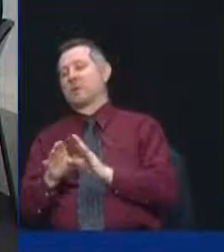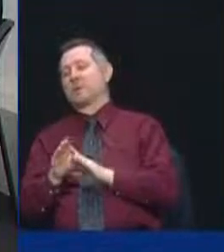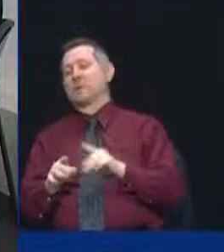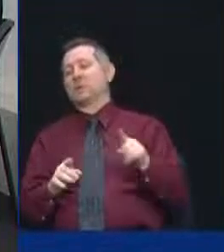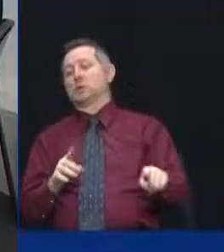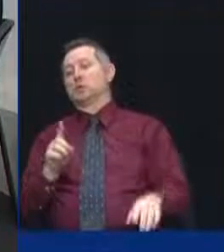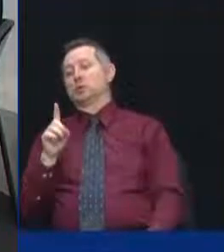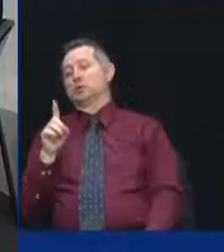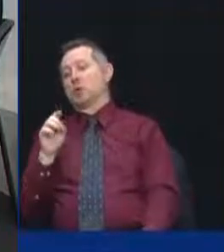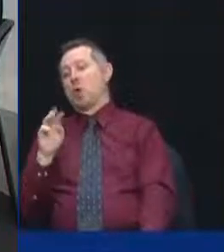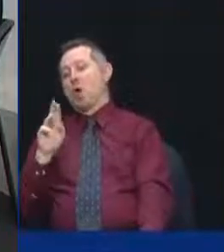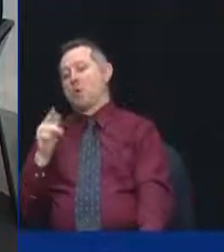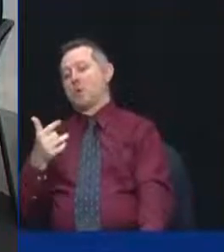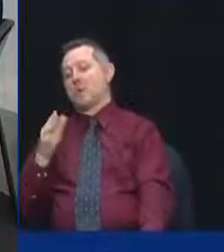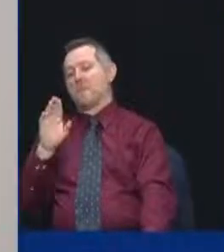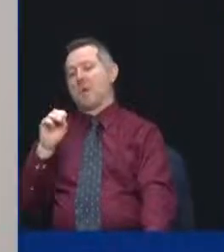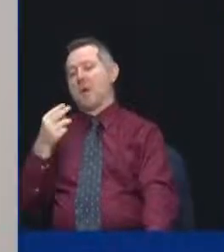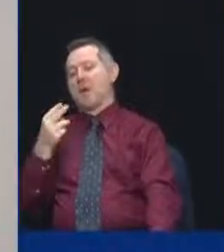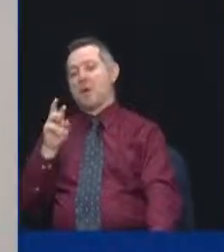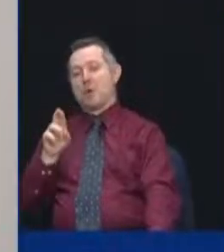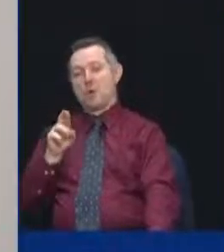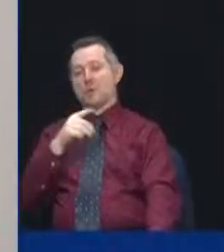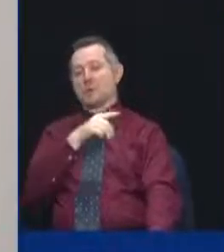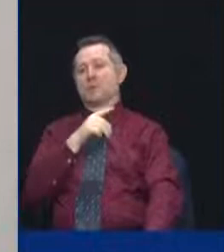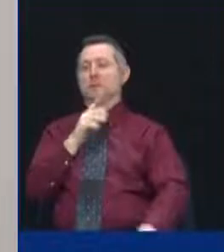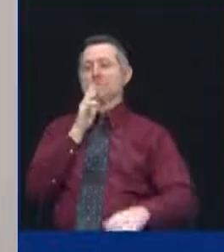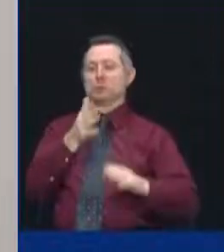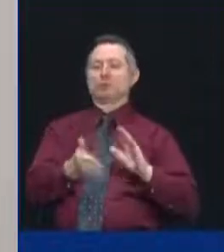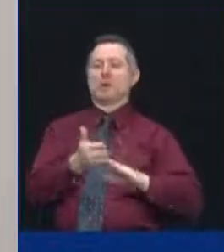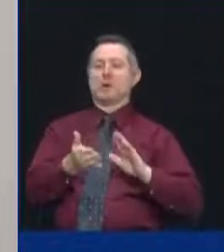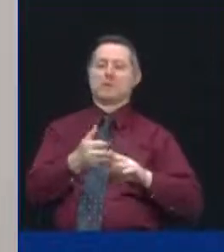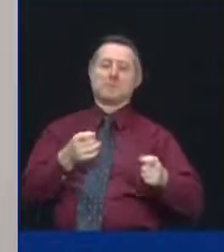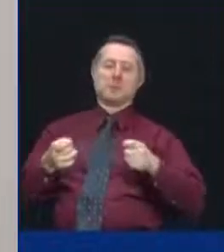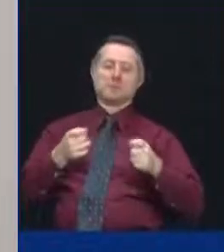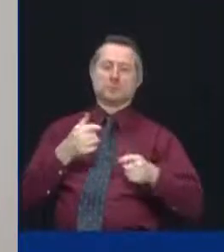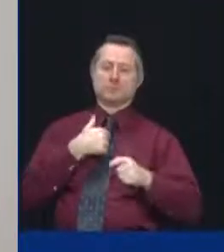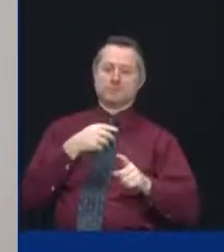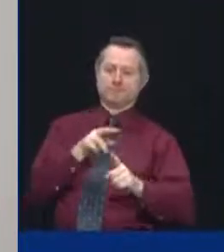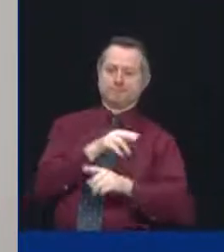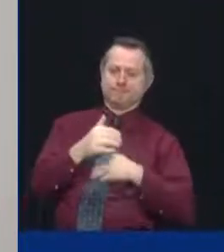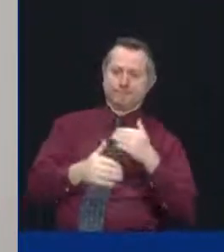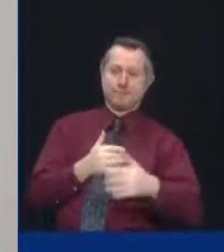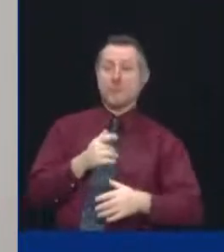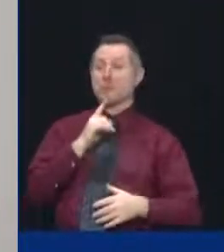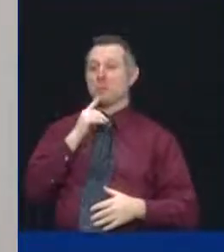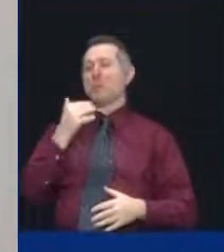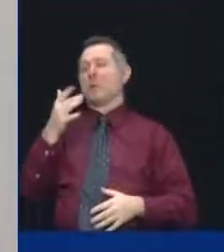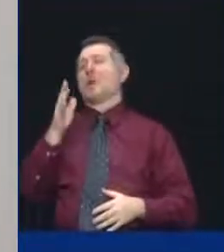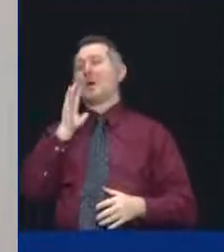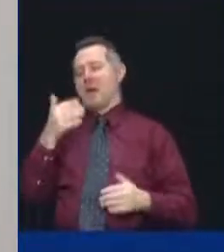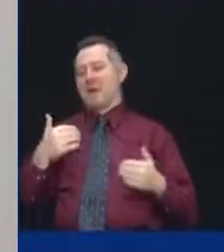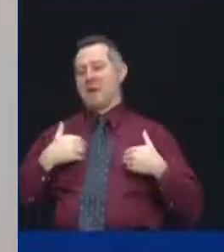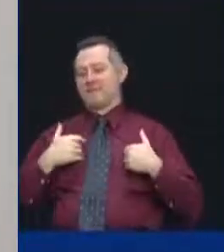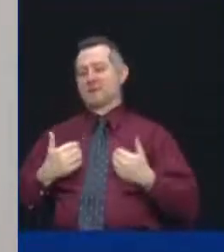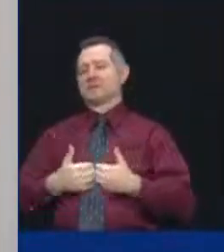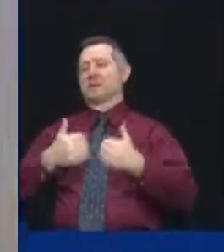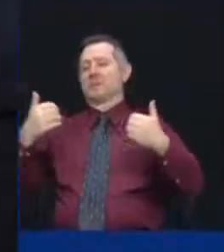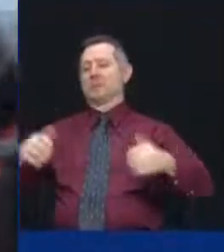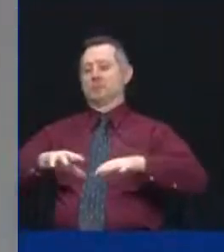is going to run it from our end. But there are going to be separate sections for those who are